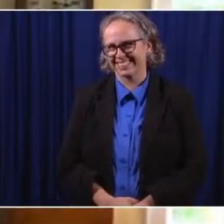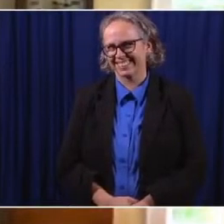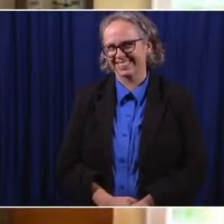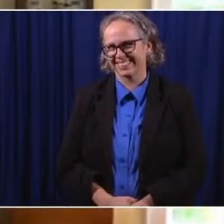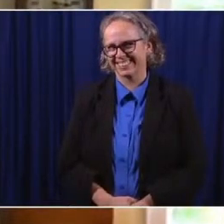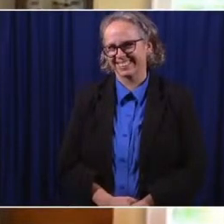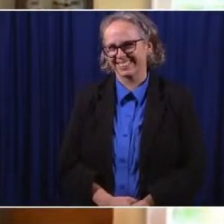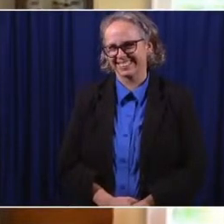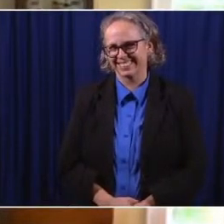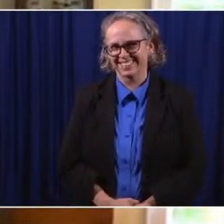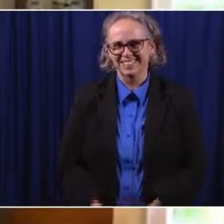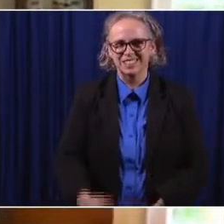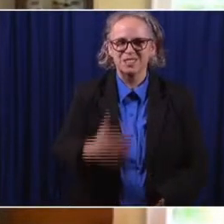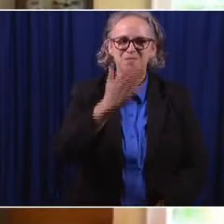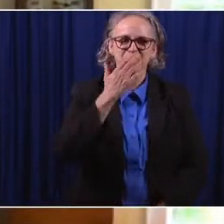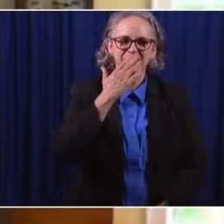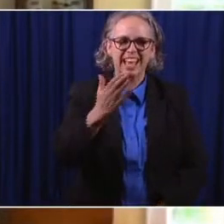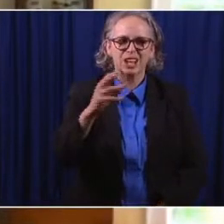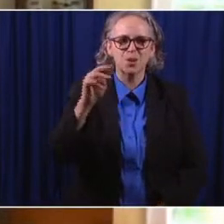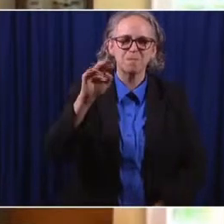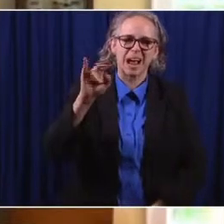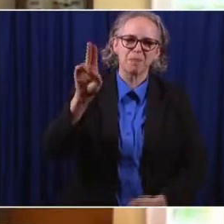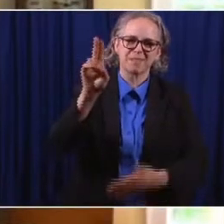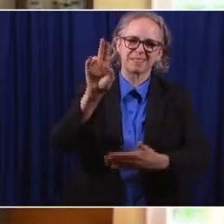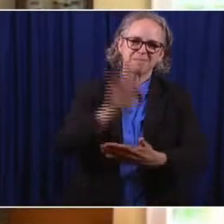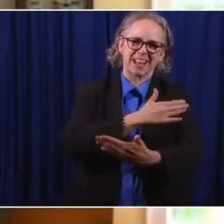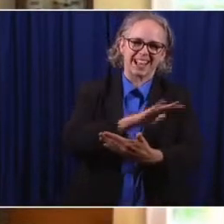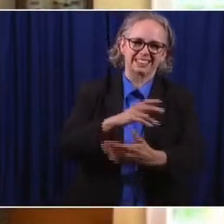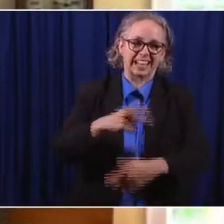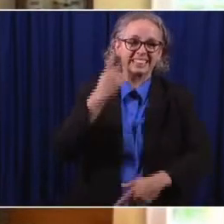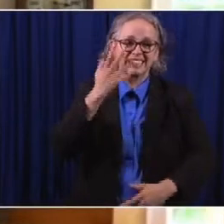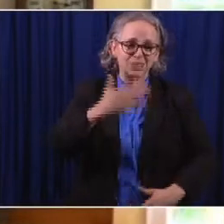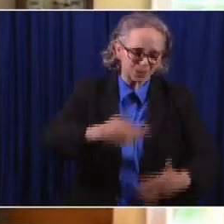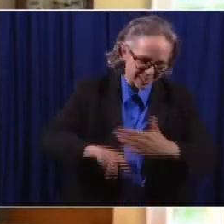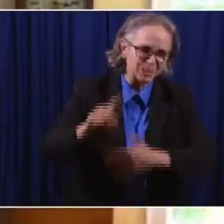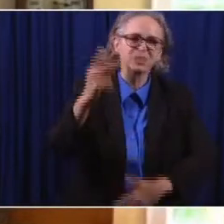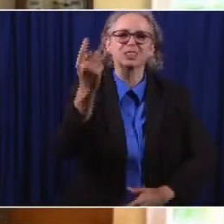We thank the Miami Band, and we'll see you all next Tuesday. Thank you.